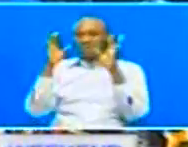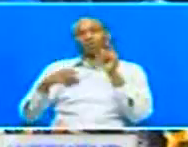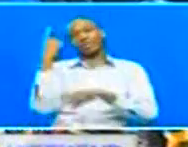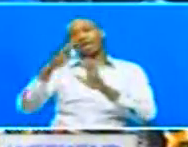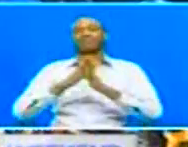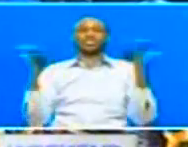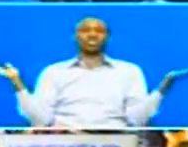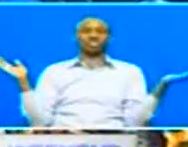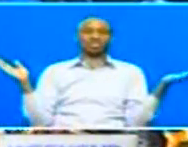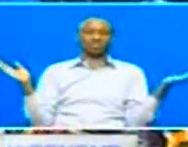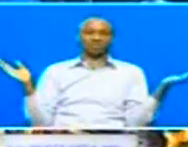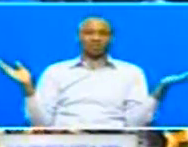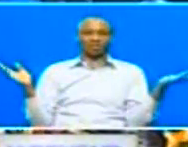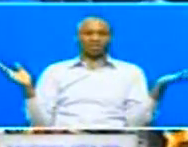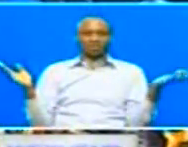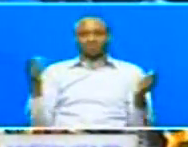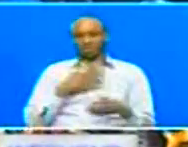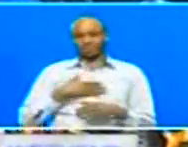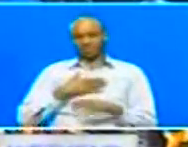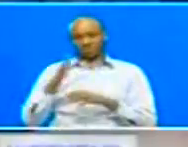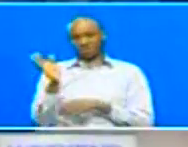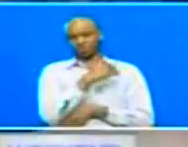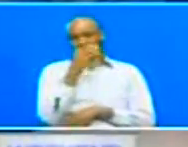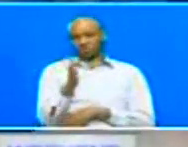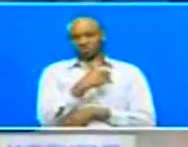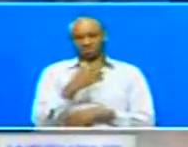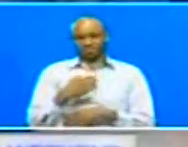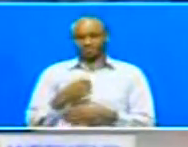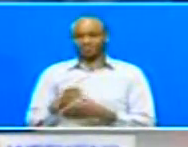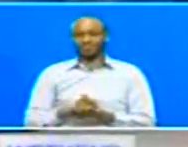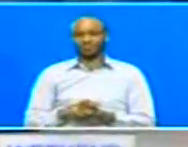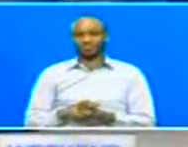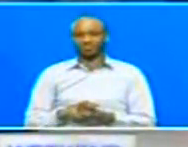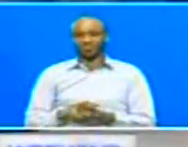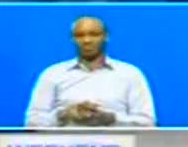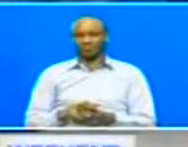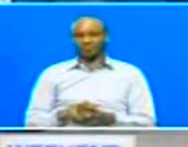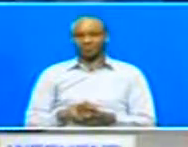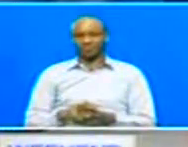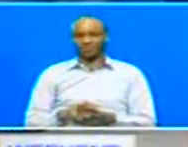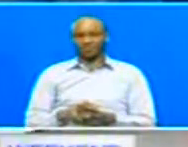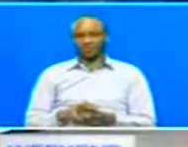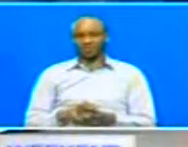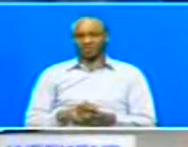winner. Let's take down that, please. I don't want to start getting nightmares.